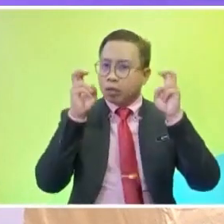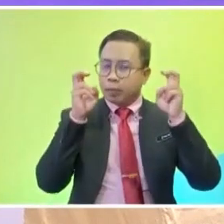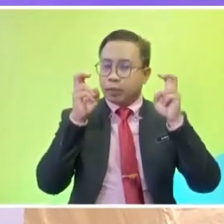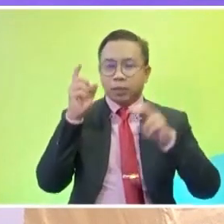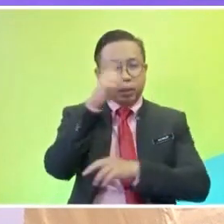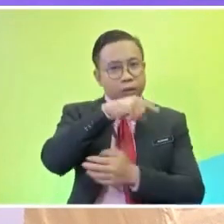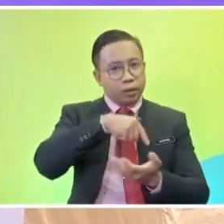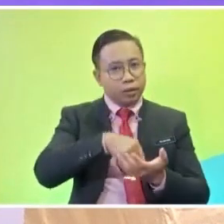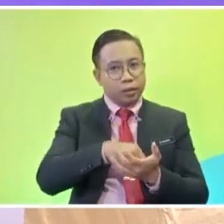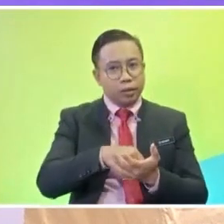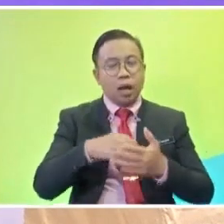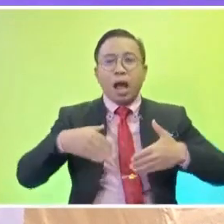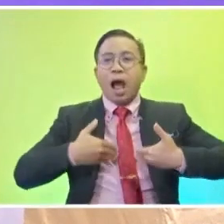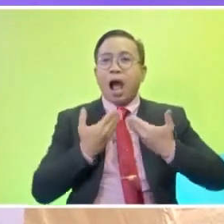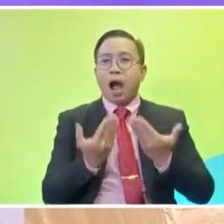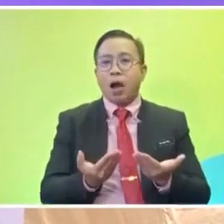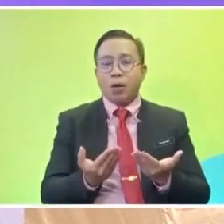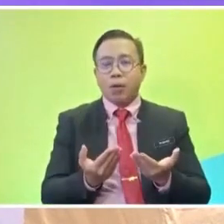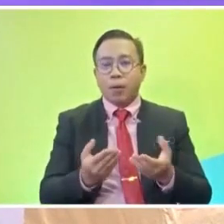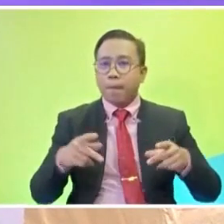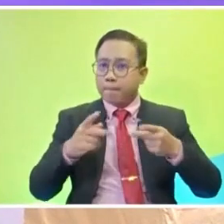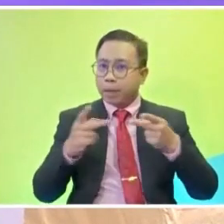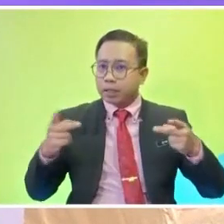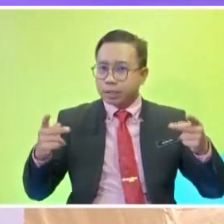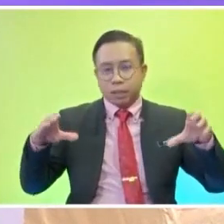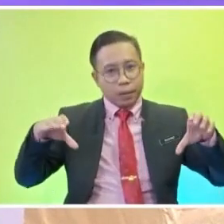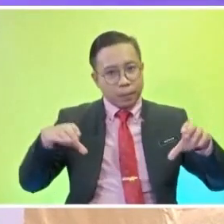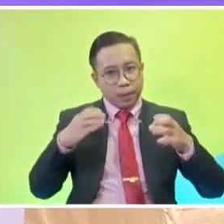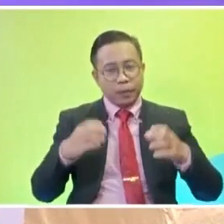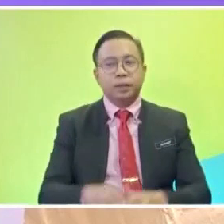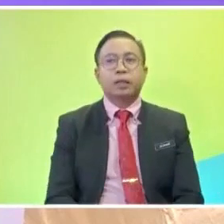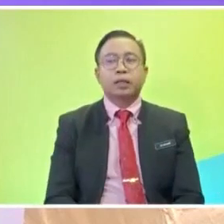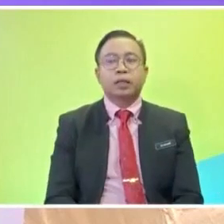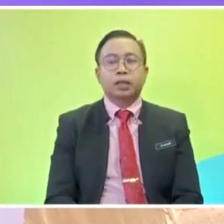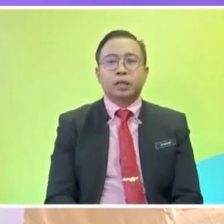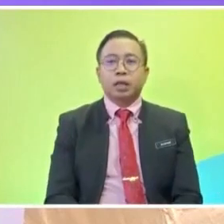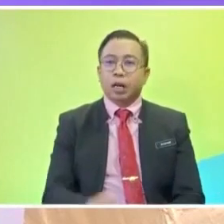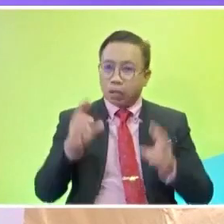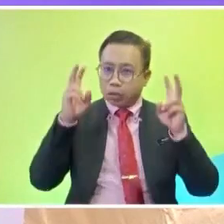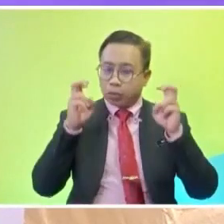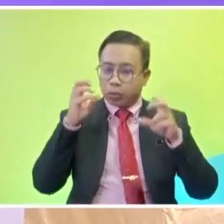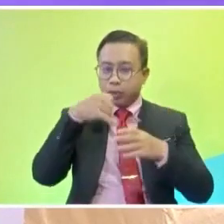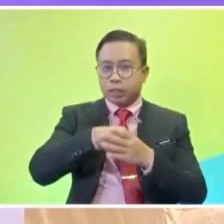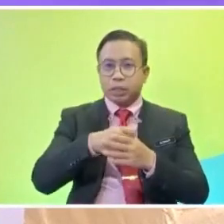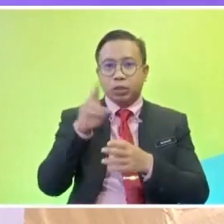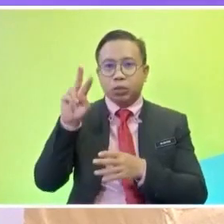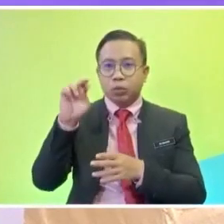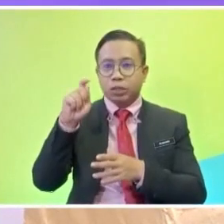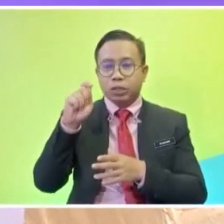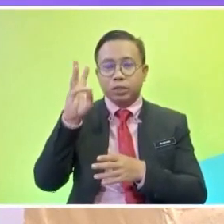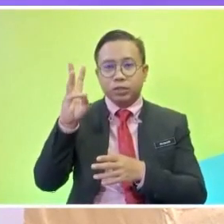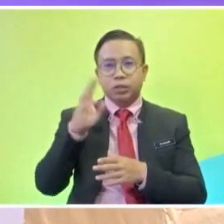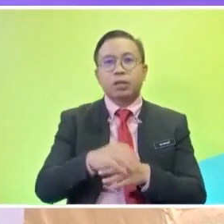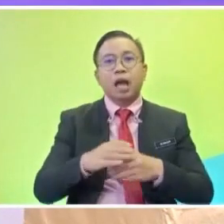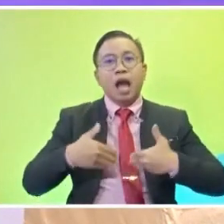is actually, how is pasta made? So this is actually a topic found in Unit 6 called,